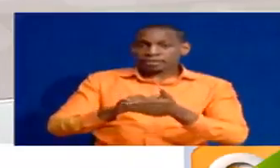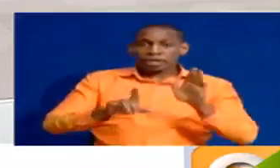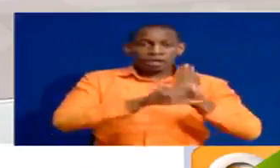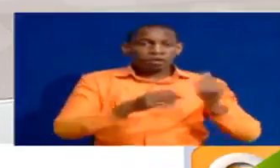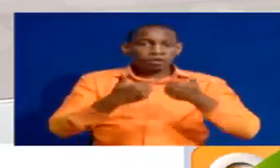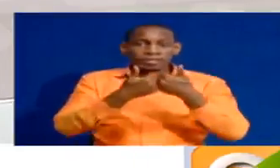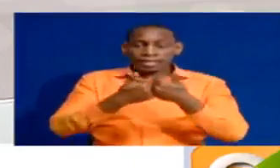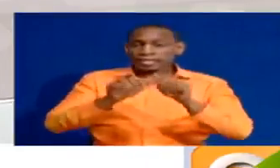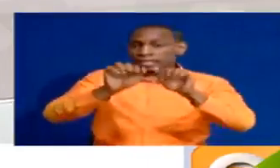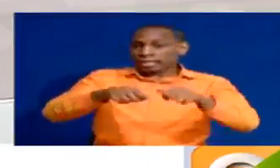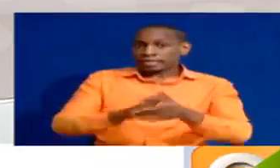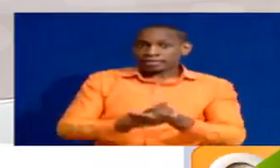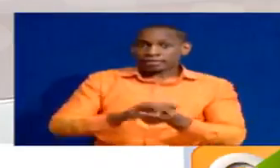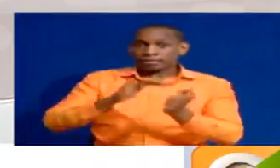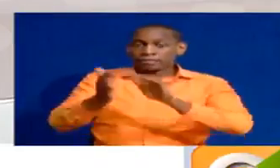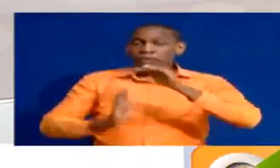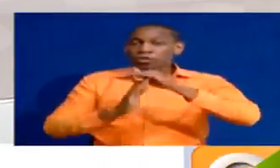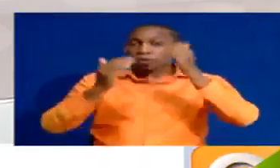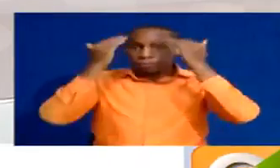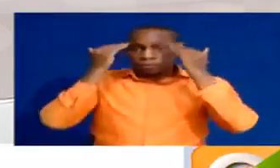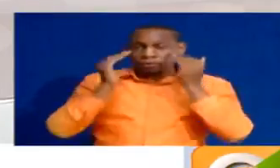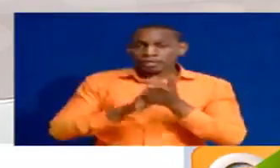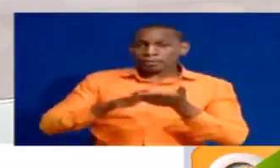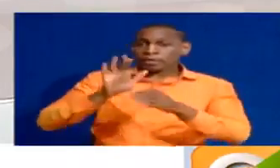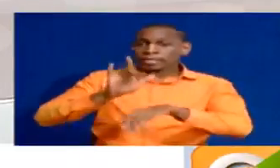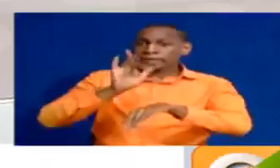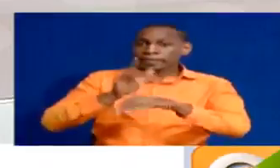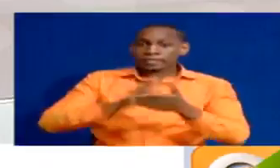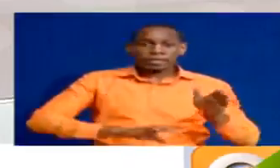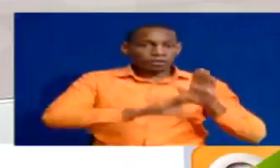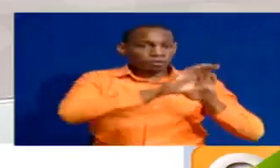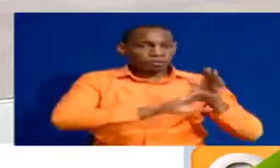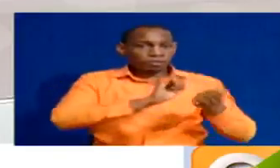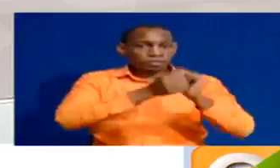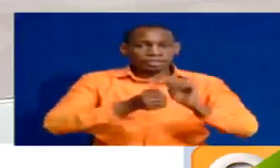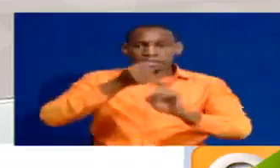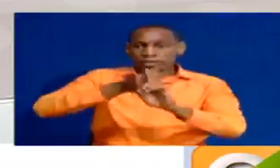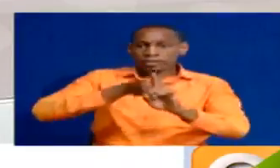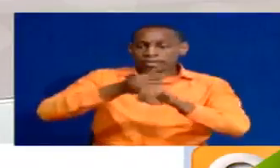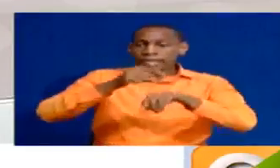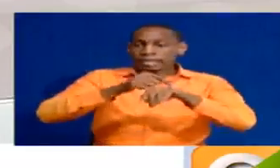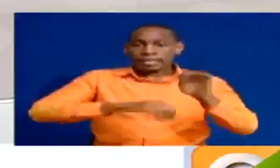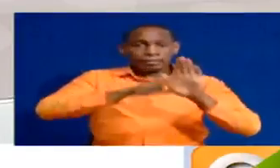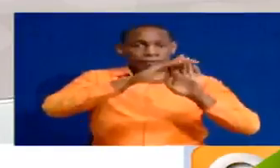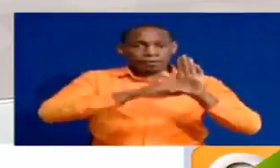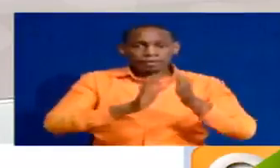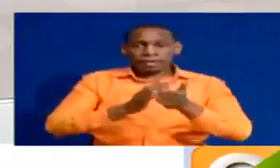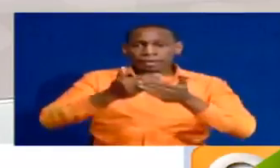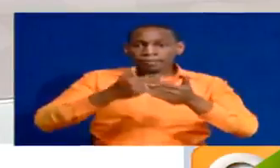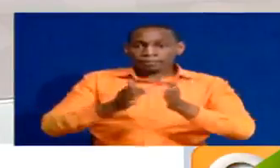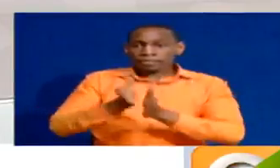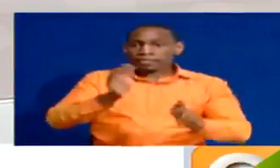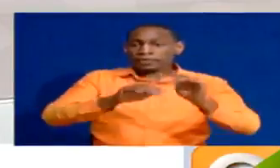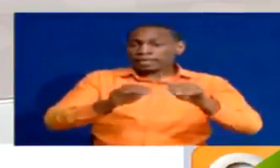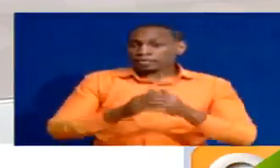legal showdown looms at the Supreme Court, further complicating the Constitution Amendment push timelines on the eve of a